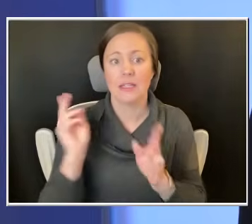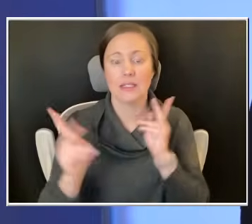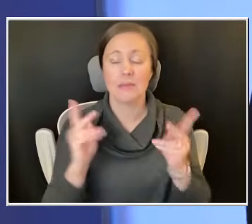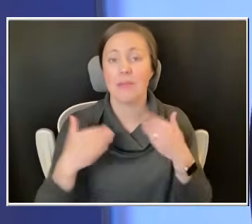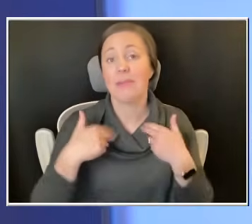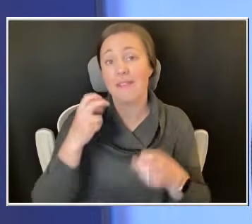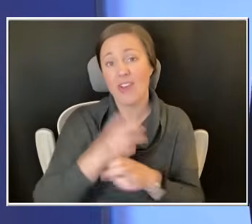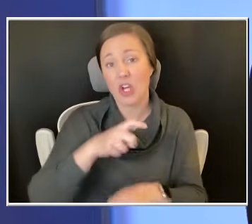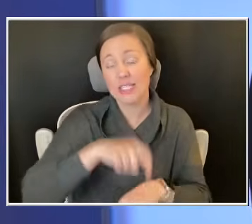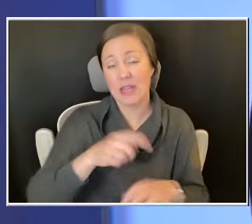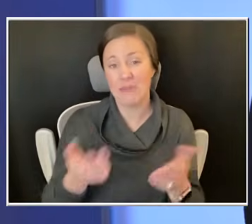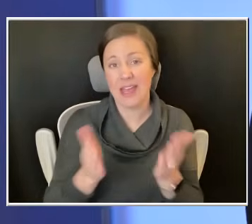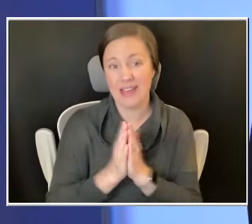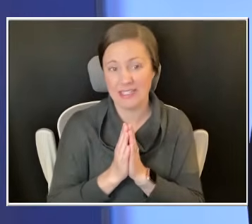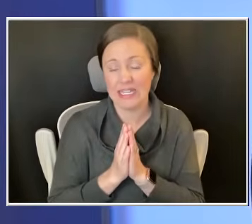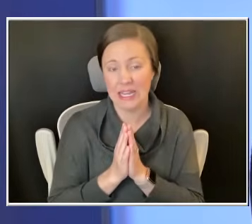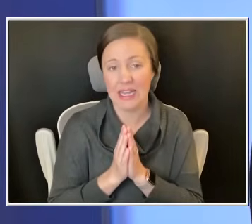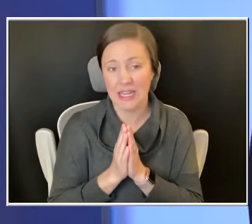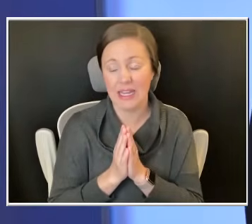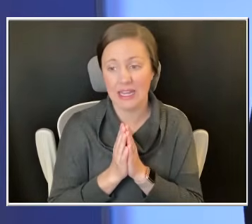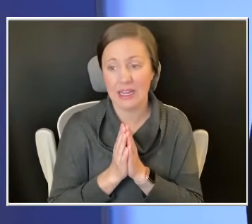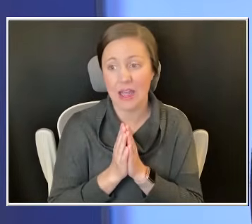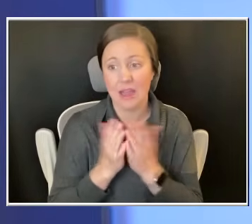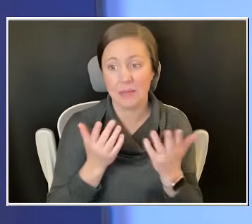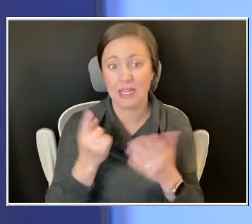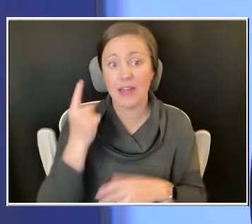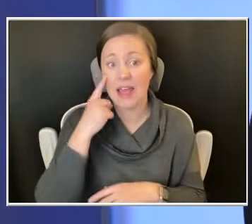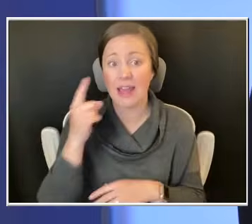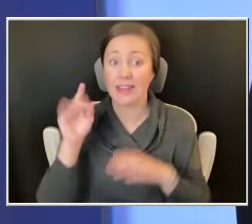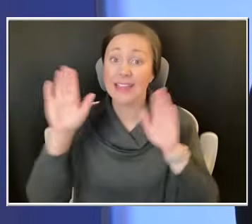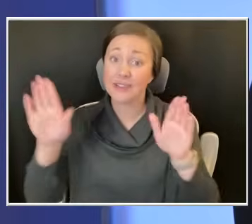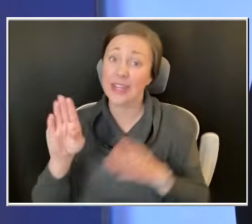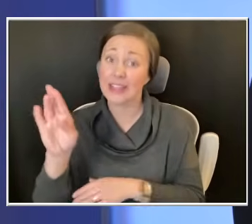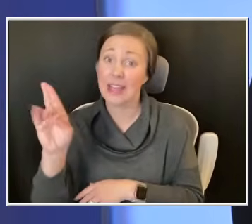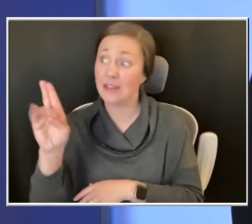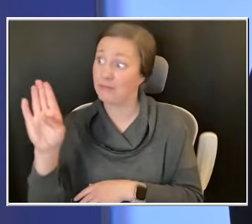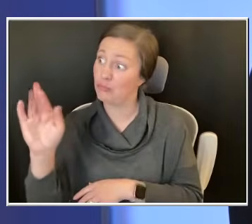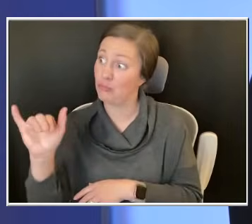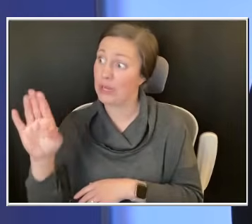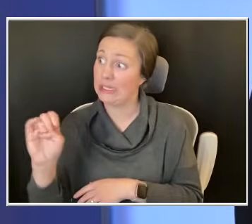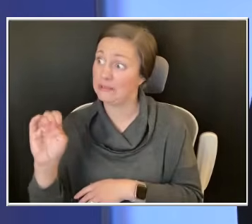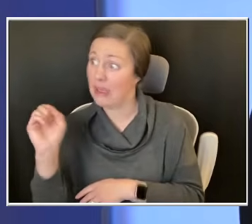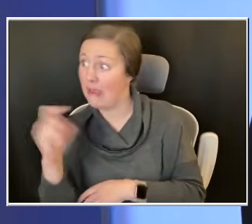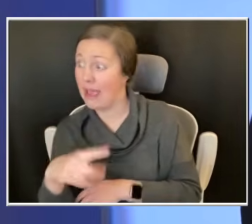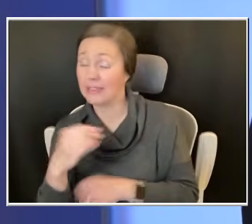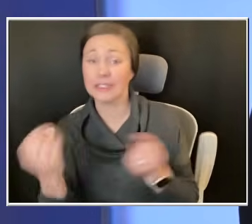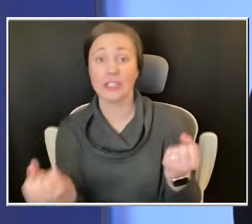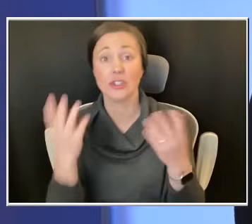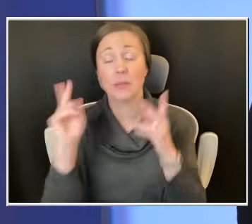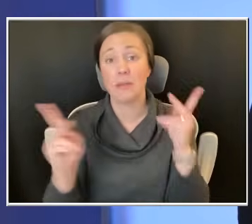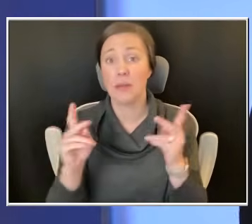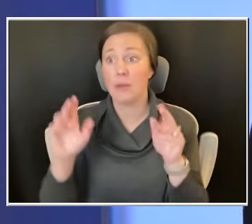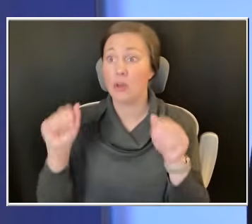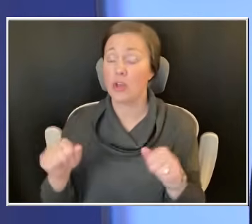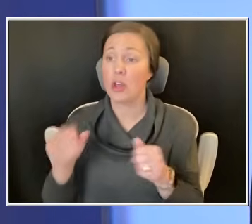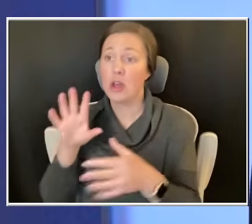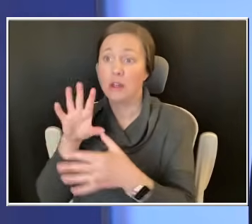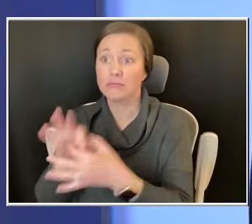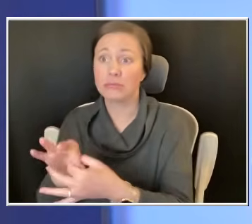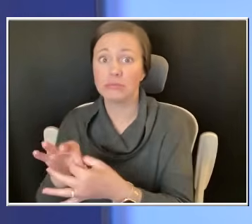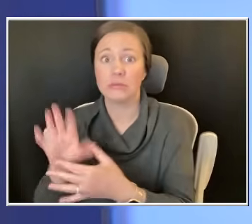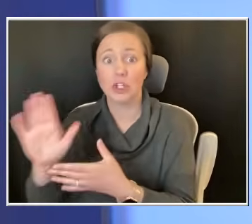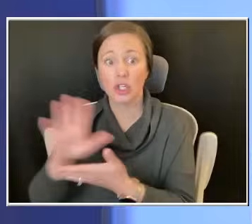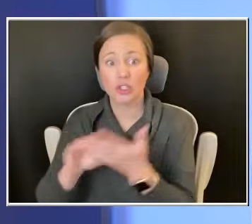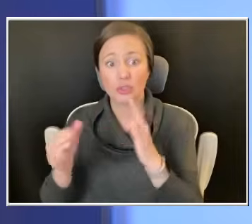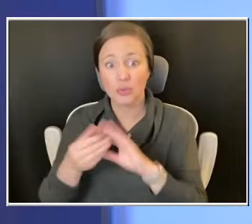asking, which I think it's great that Brie did, and so many people could relate to her story. Women that had kids